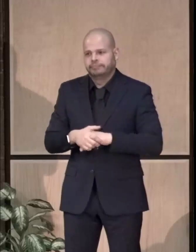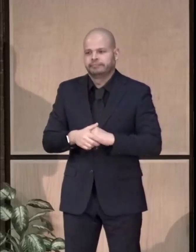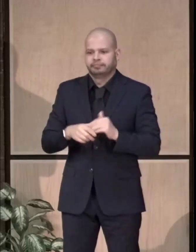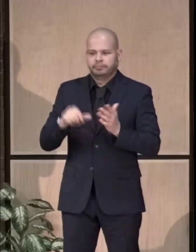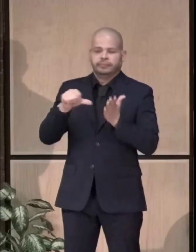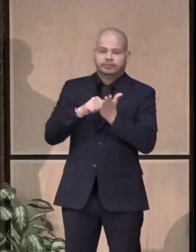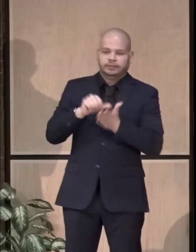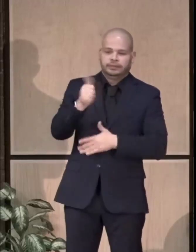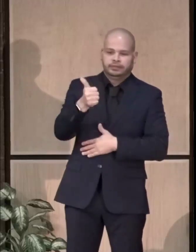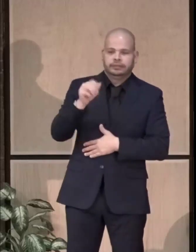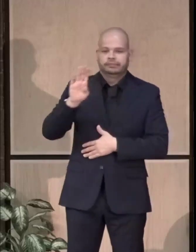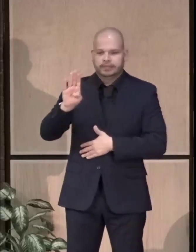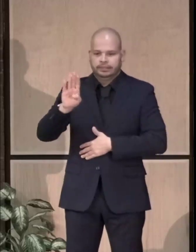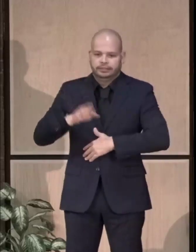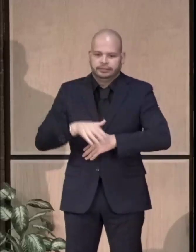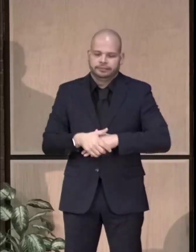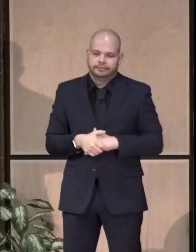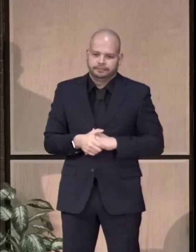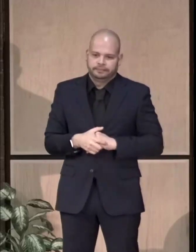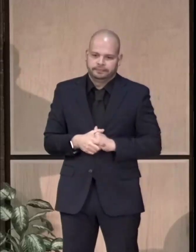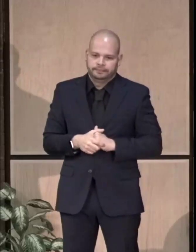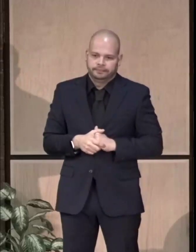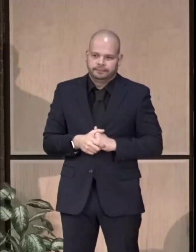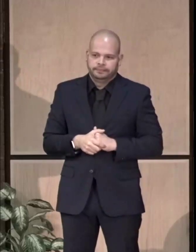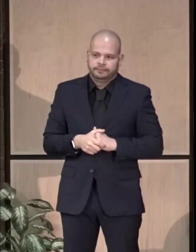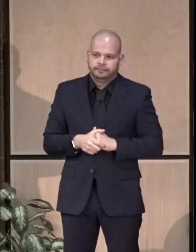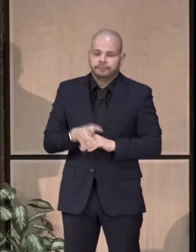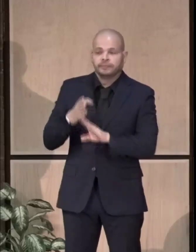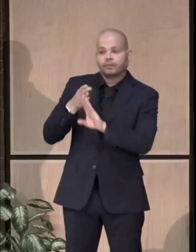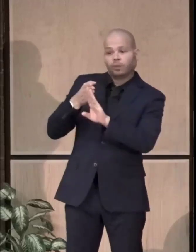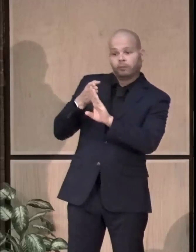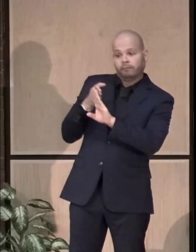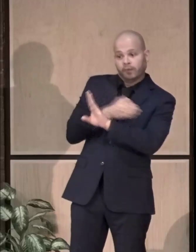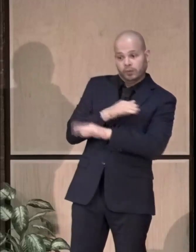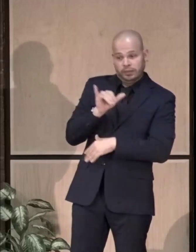We talked about this at the last session, but I just want to go over a few things.